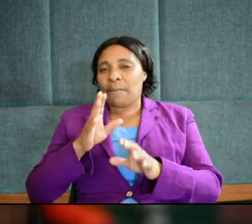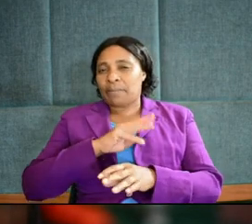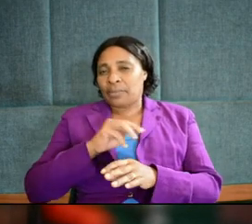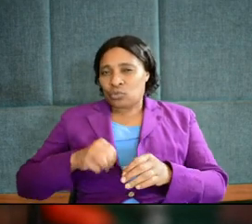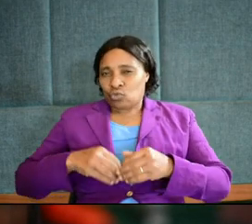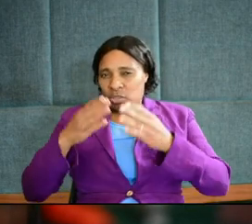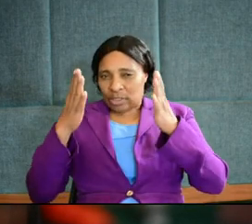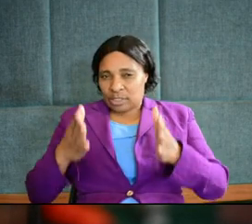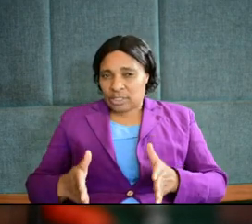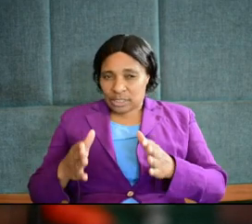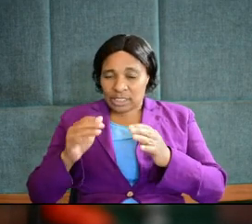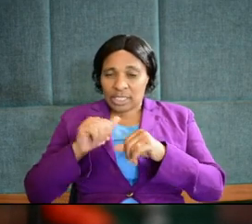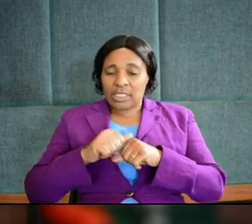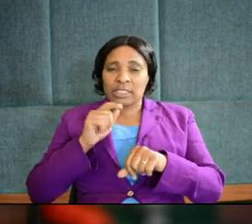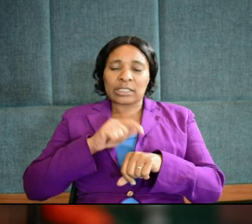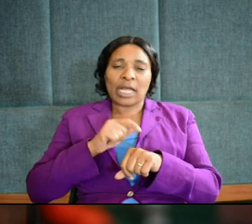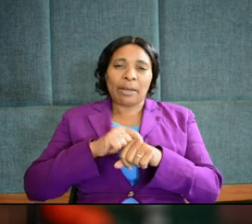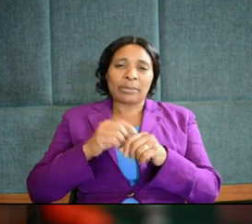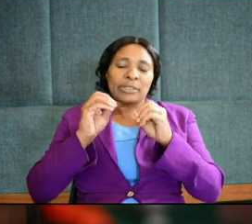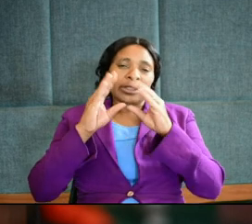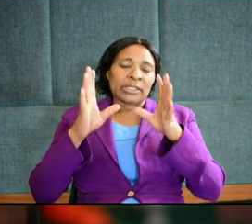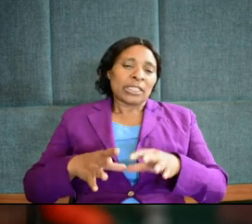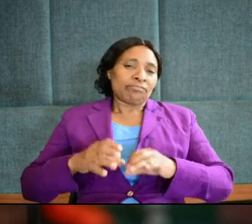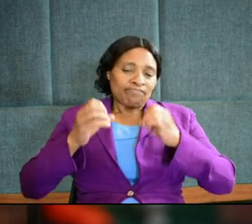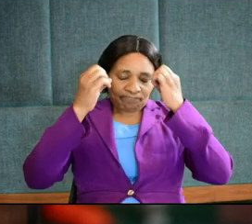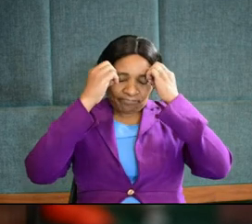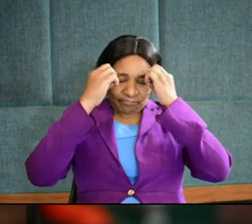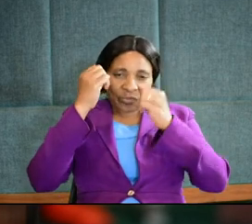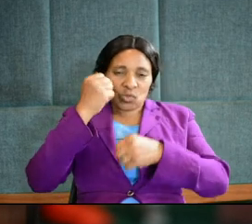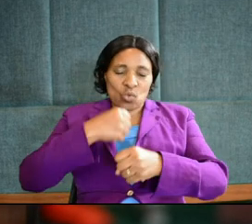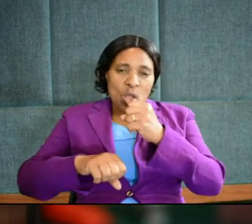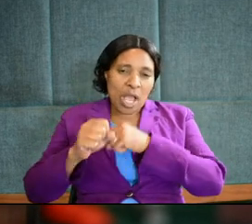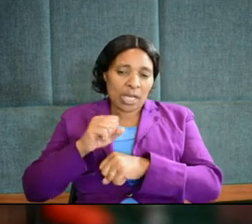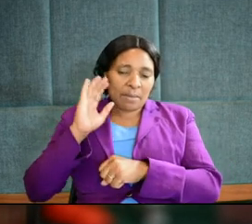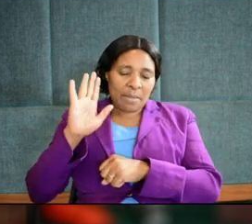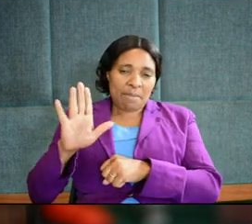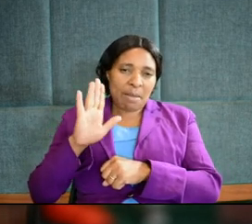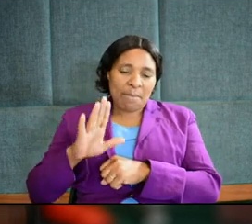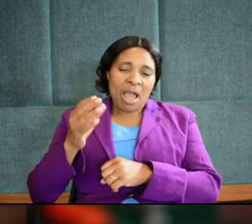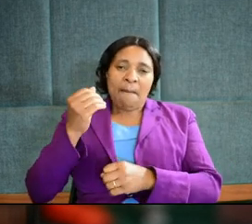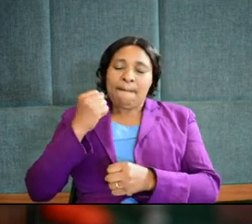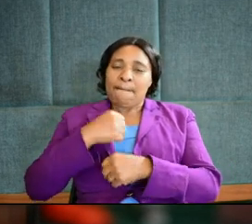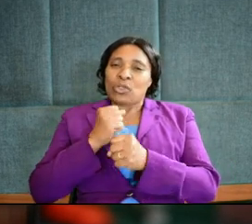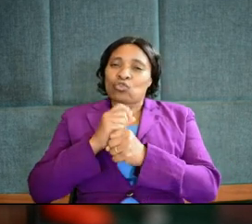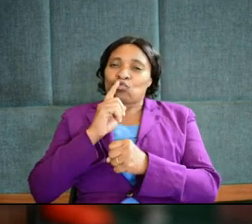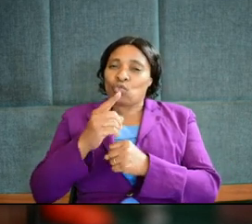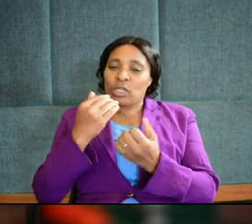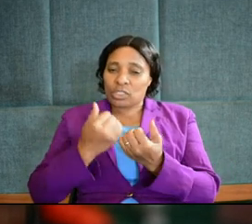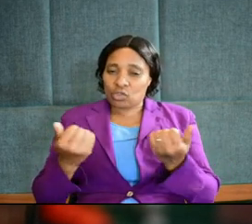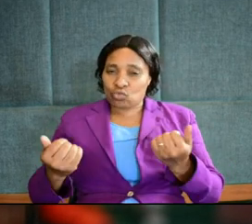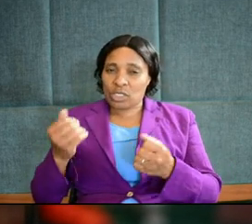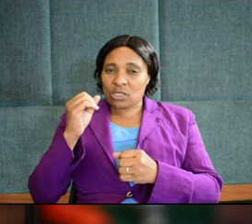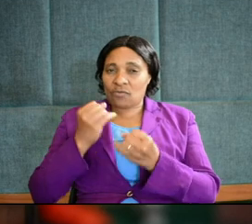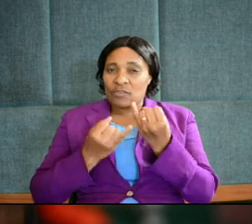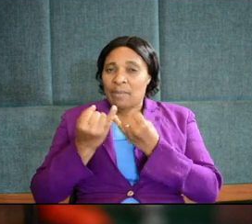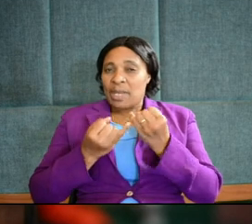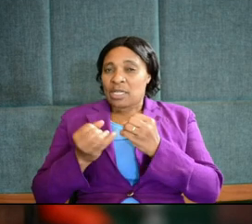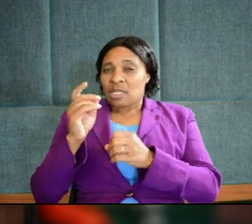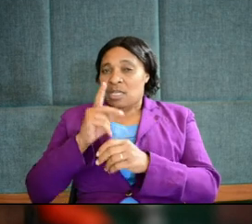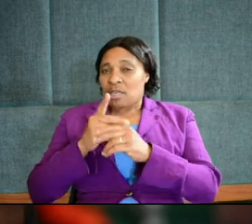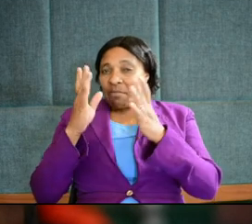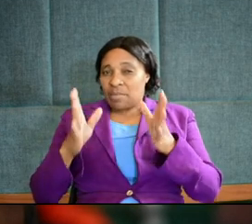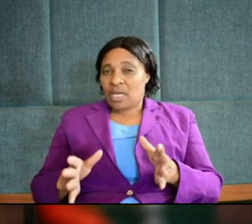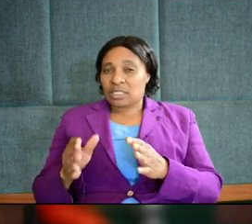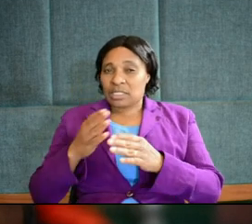is essential that the teachers be educated to act their part in instructing children of Sabbath keepers, not only in sciences but